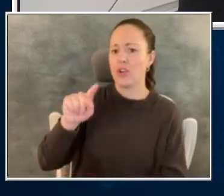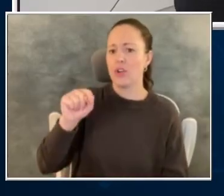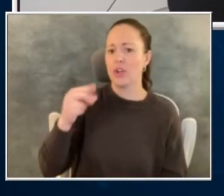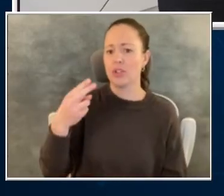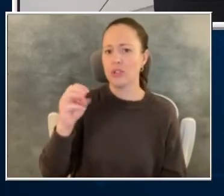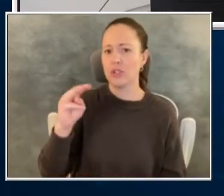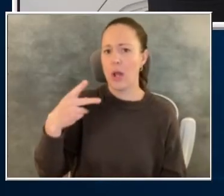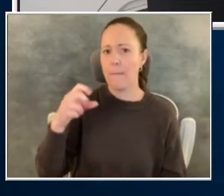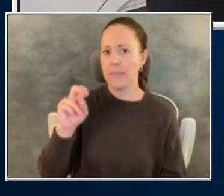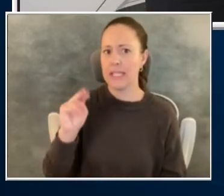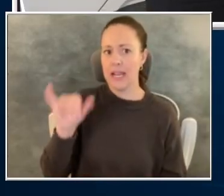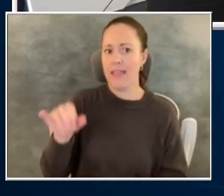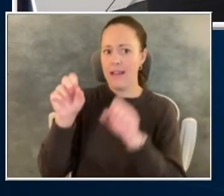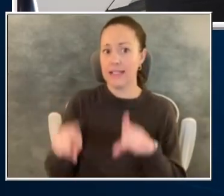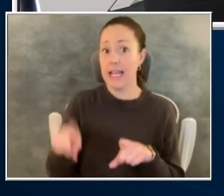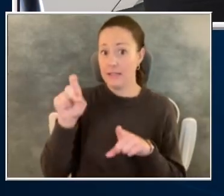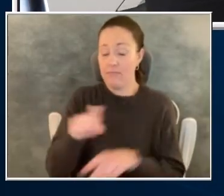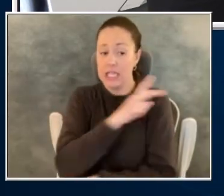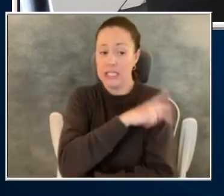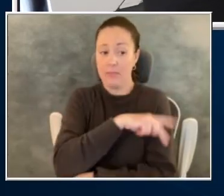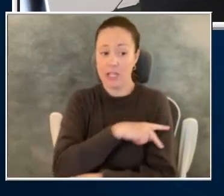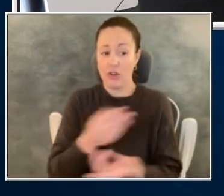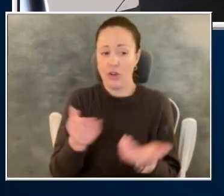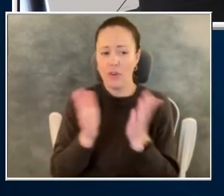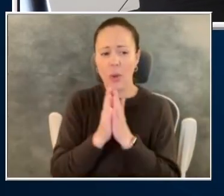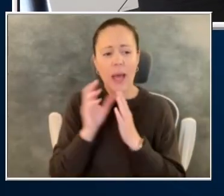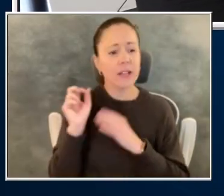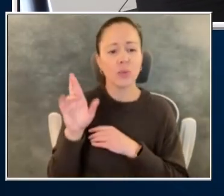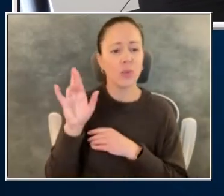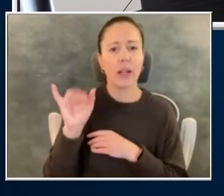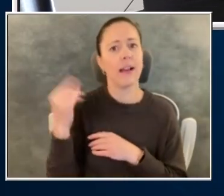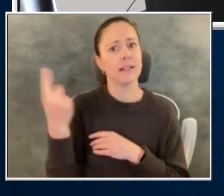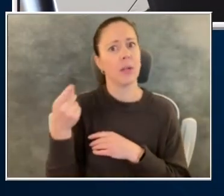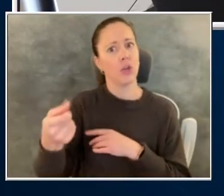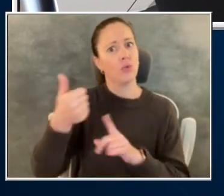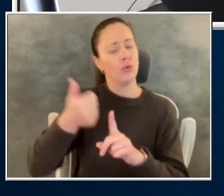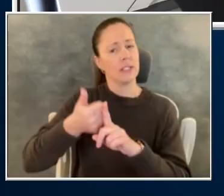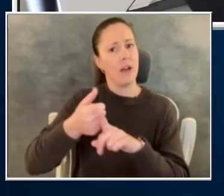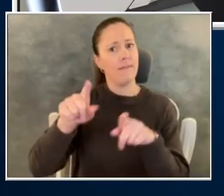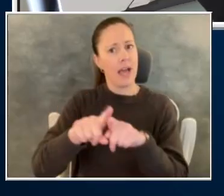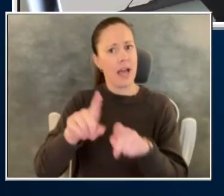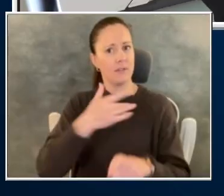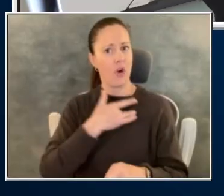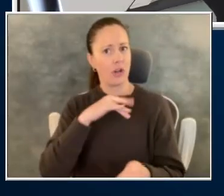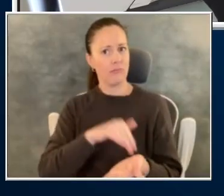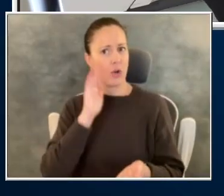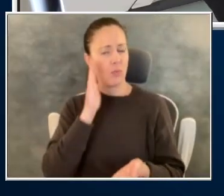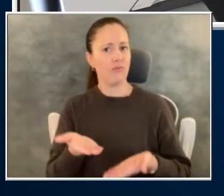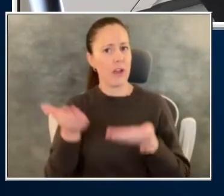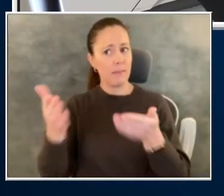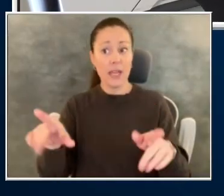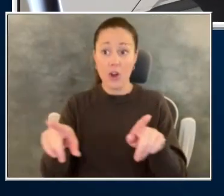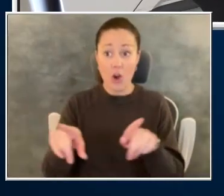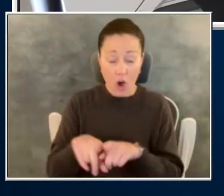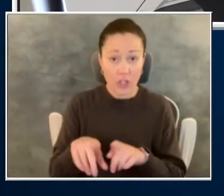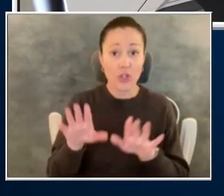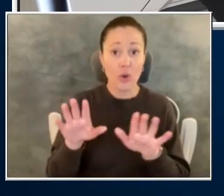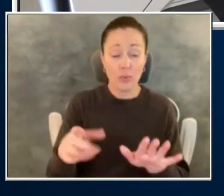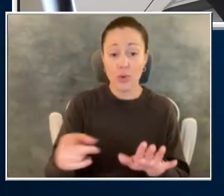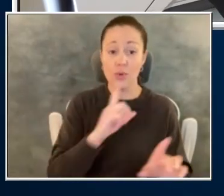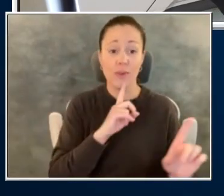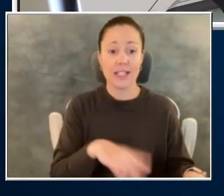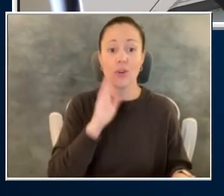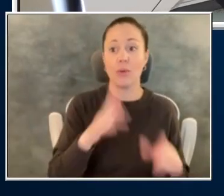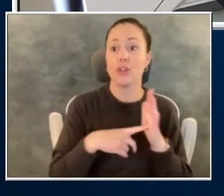be requested by the patient, or is this something that you as a cardiologist would recommend? And also, as you answer that, we're going to show some video of the